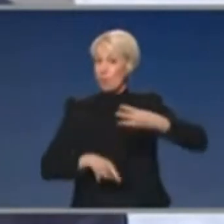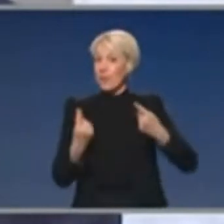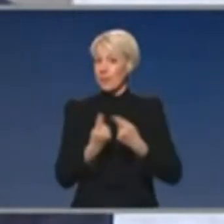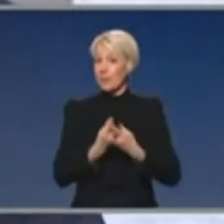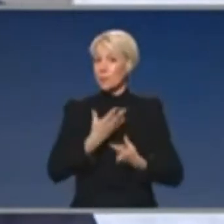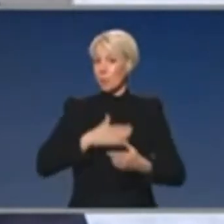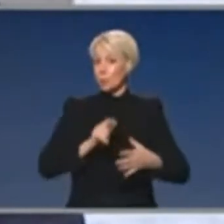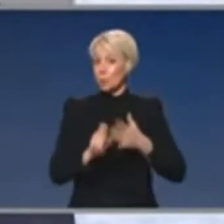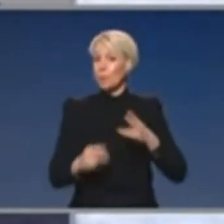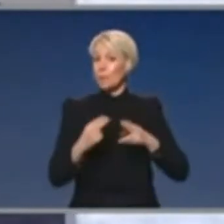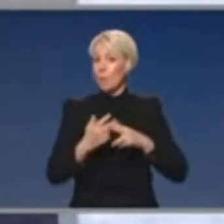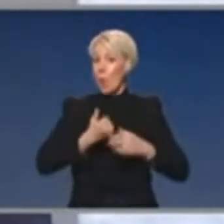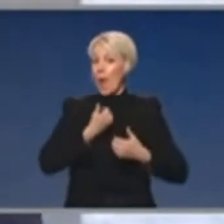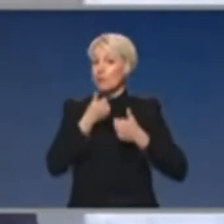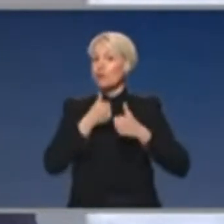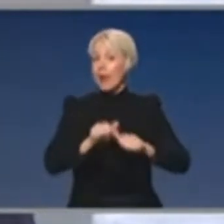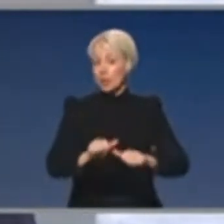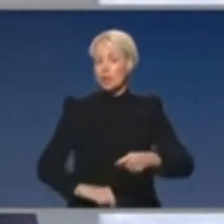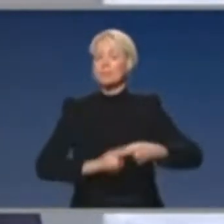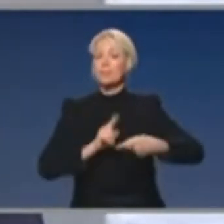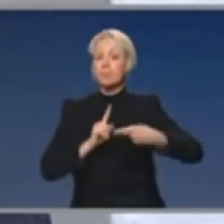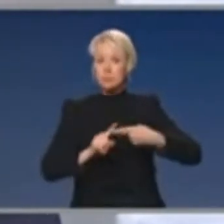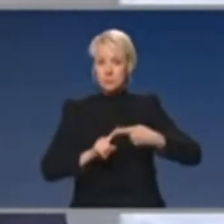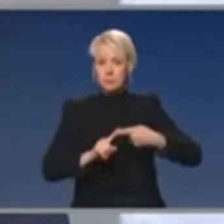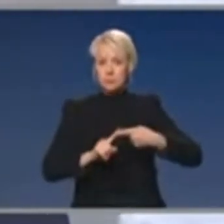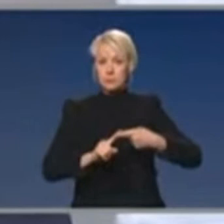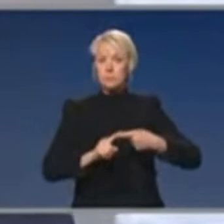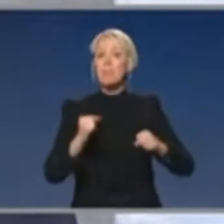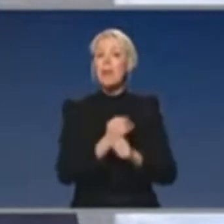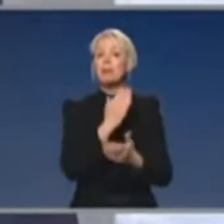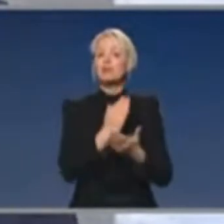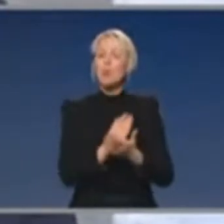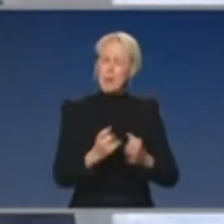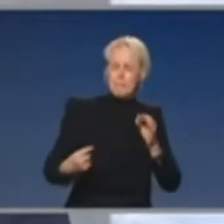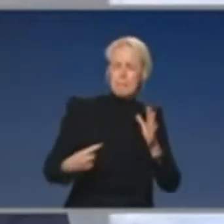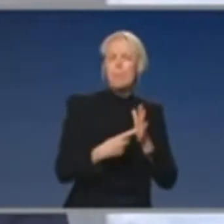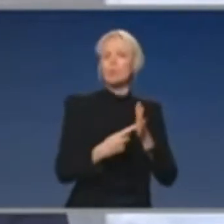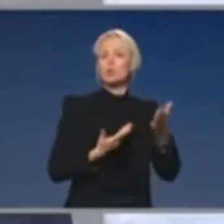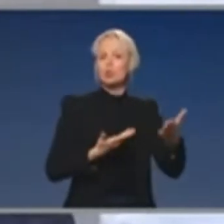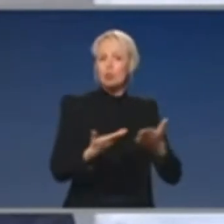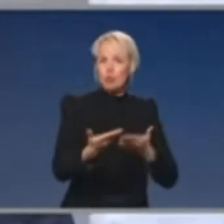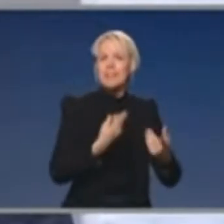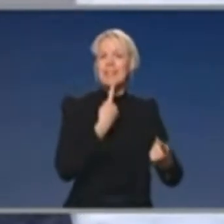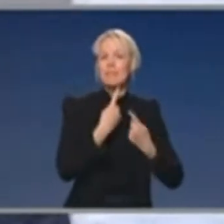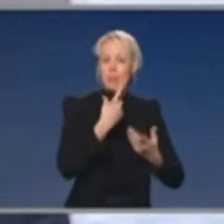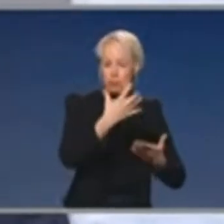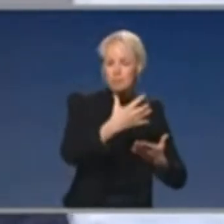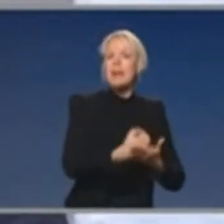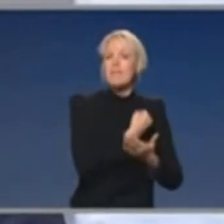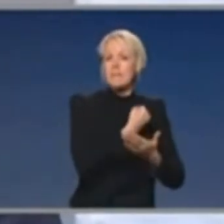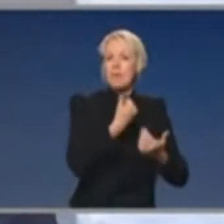do here. We need to protect the essential infrastructure and services that makes Australia